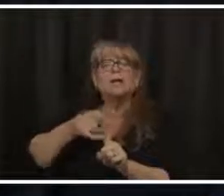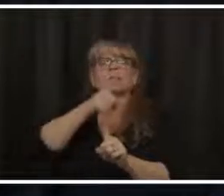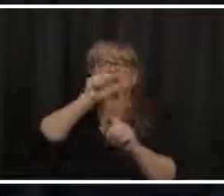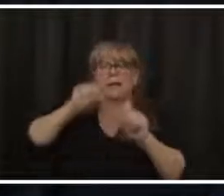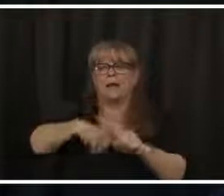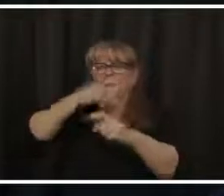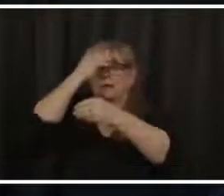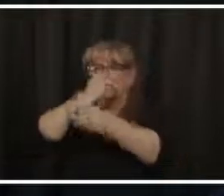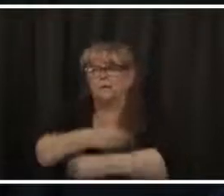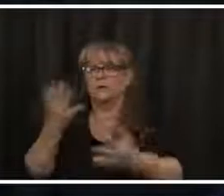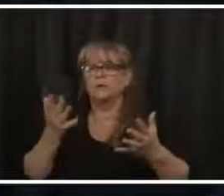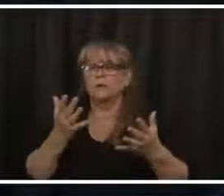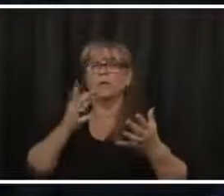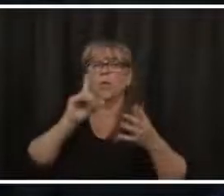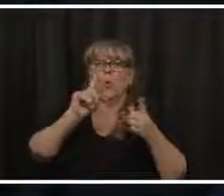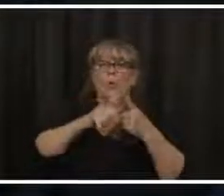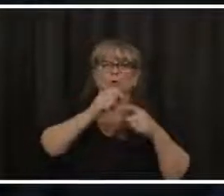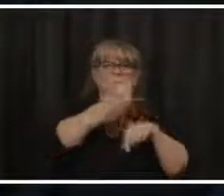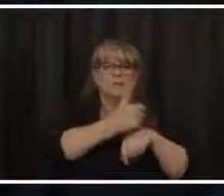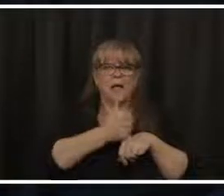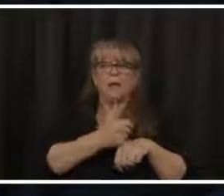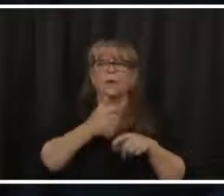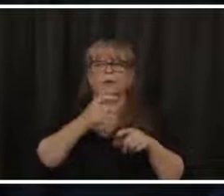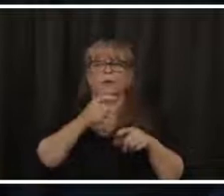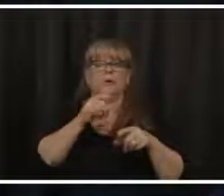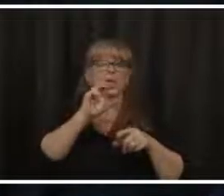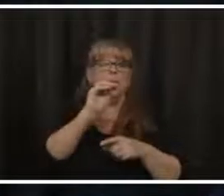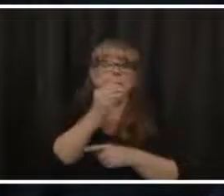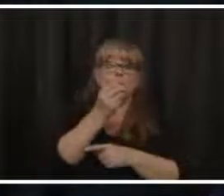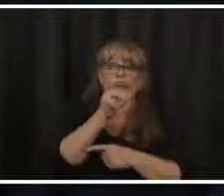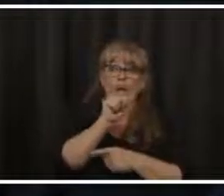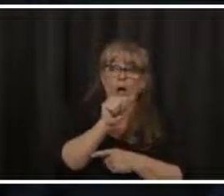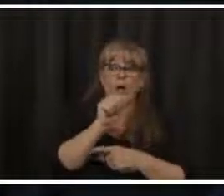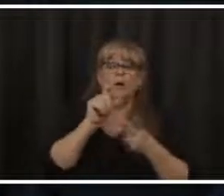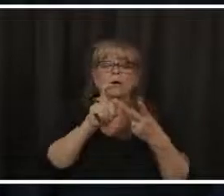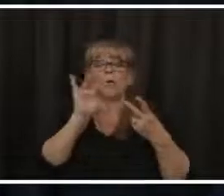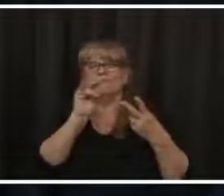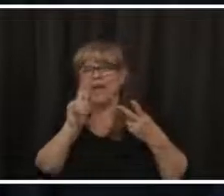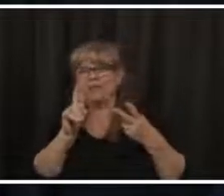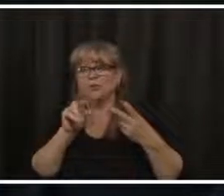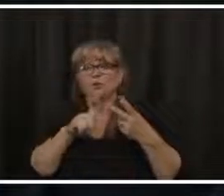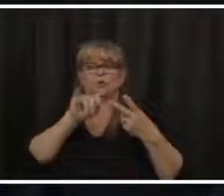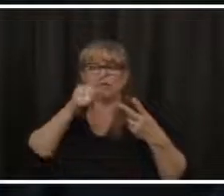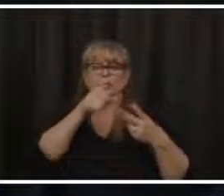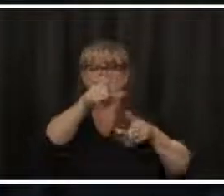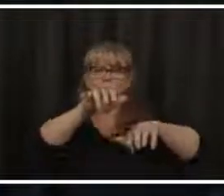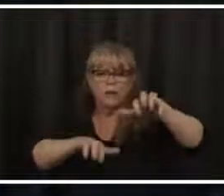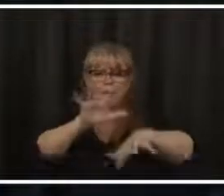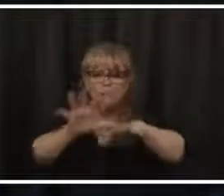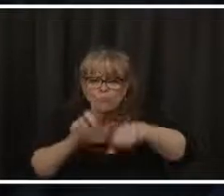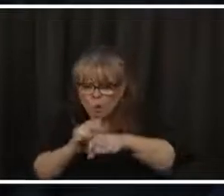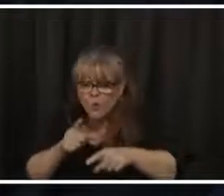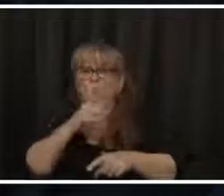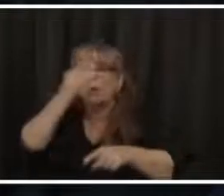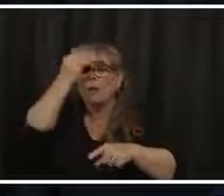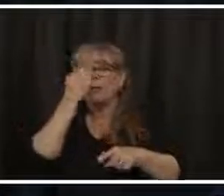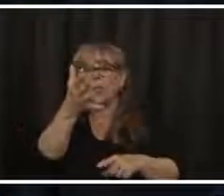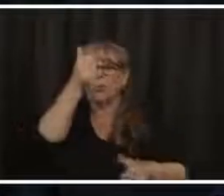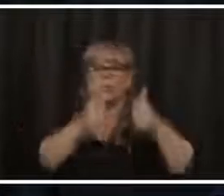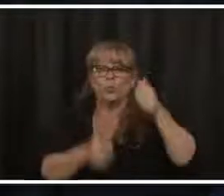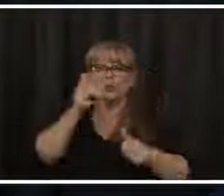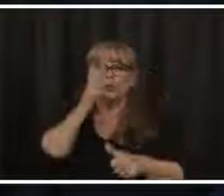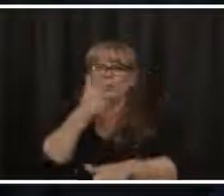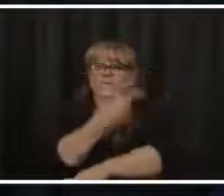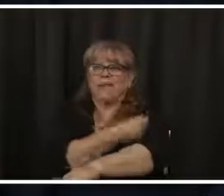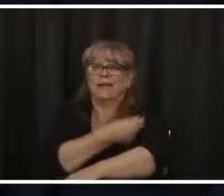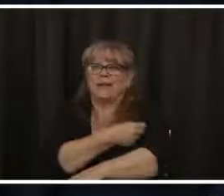they'll know, is it Moderna or is it Pfizer? Is it Johnson & Johnson? And you can't pick at the site, but you can pick